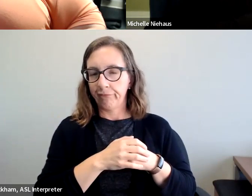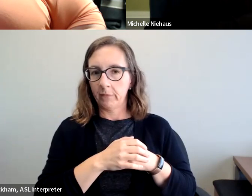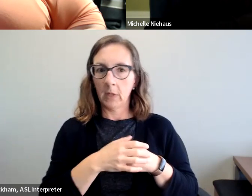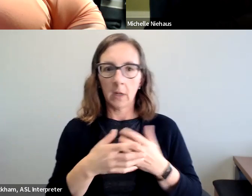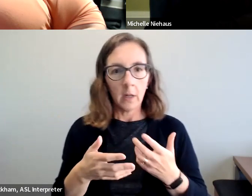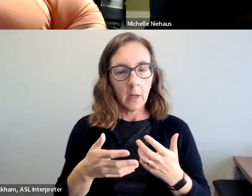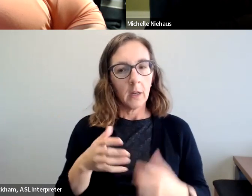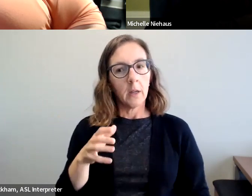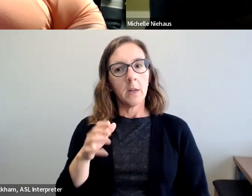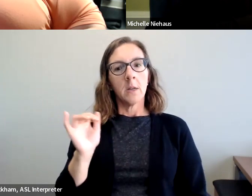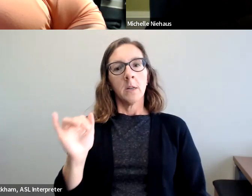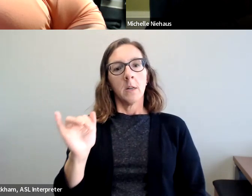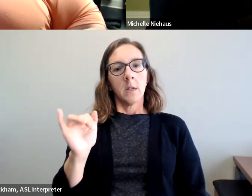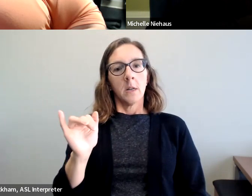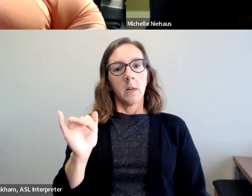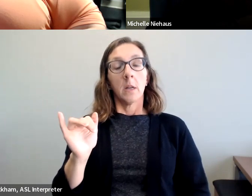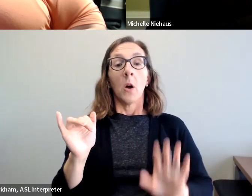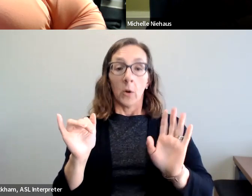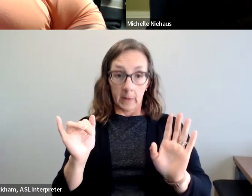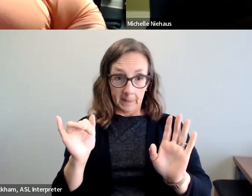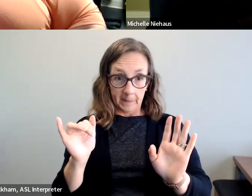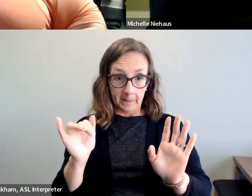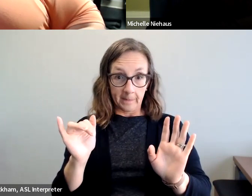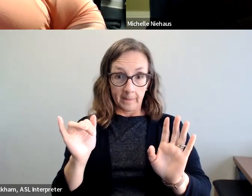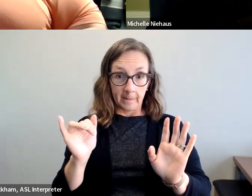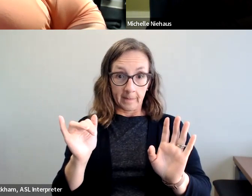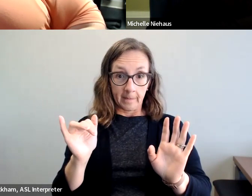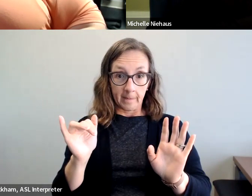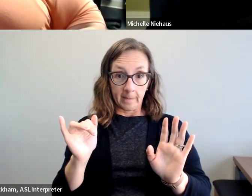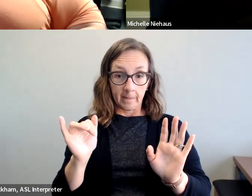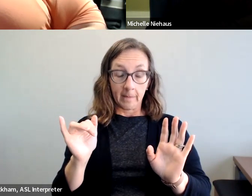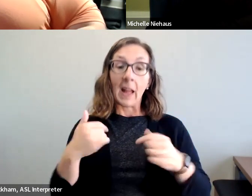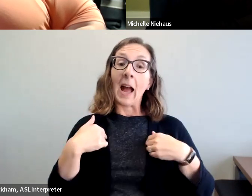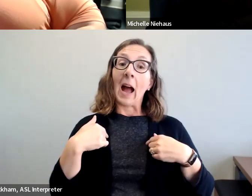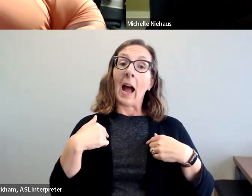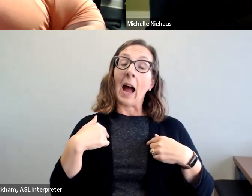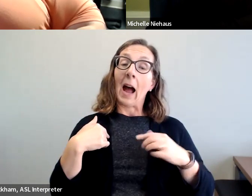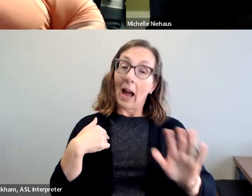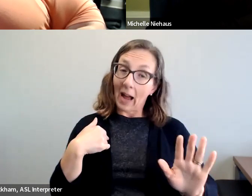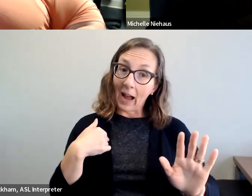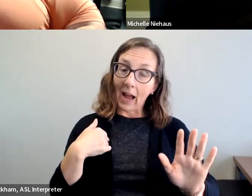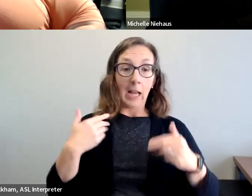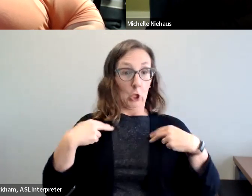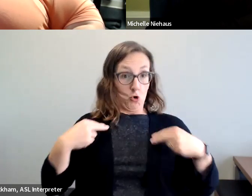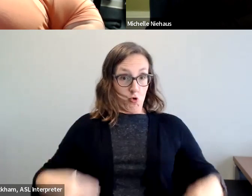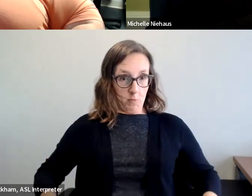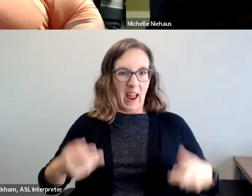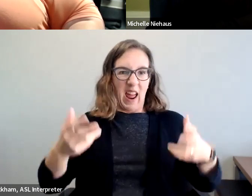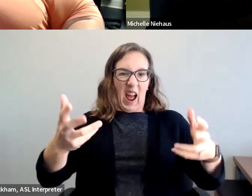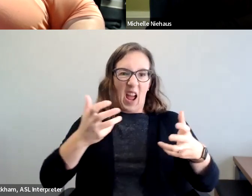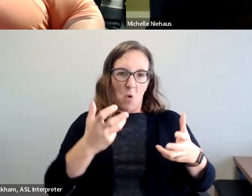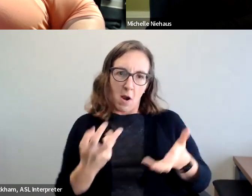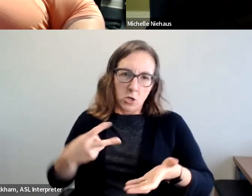And so instead of going all mama bear on her, which as a human is what I wanted to